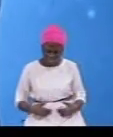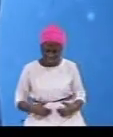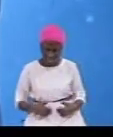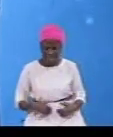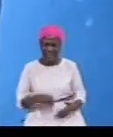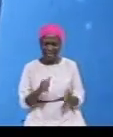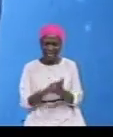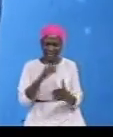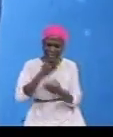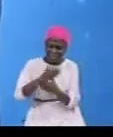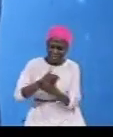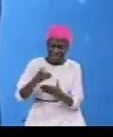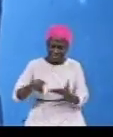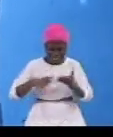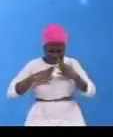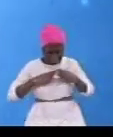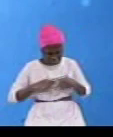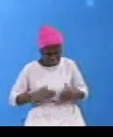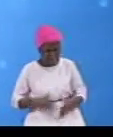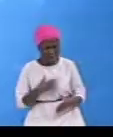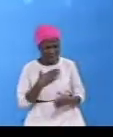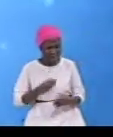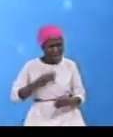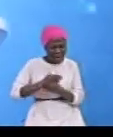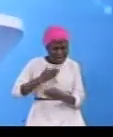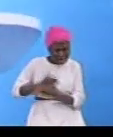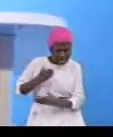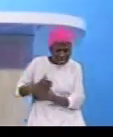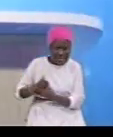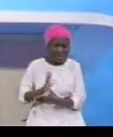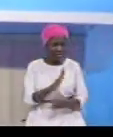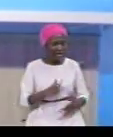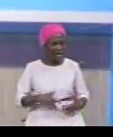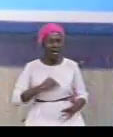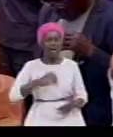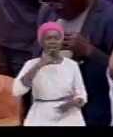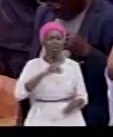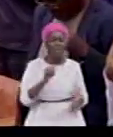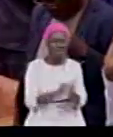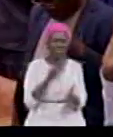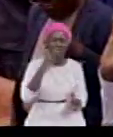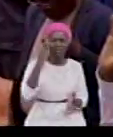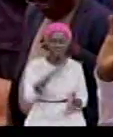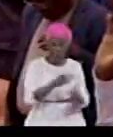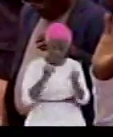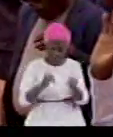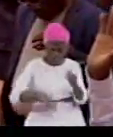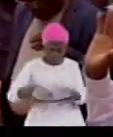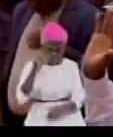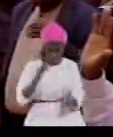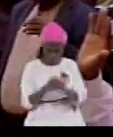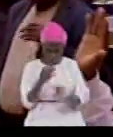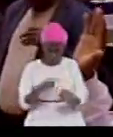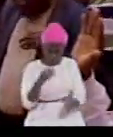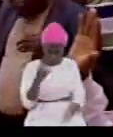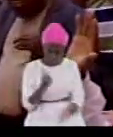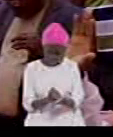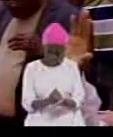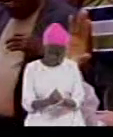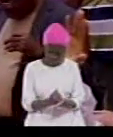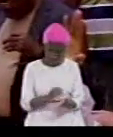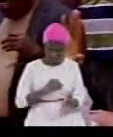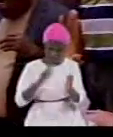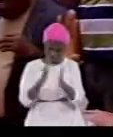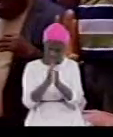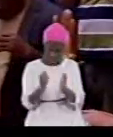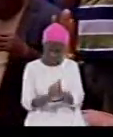mind, tearing them apart and torturing their lives, I command that evil power come out in Jesus' name. I